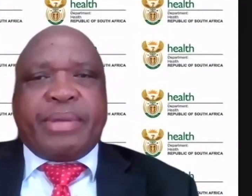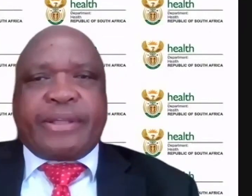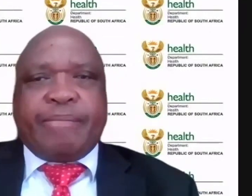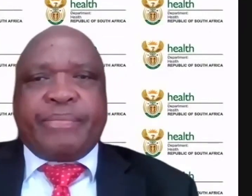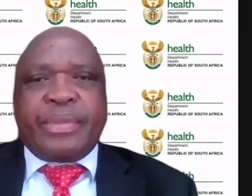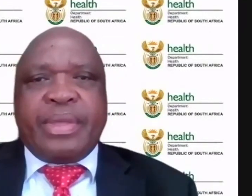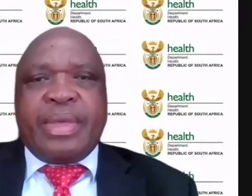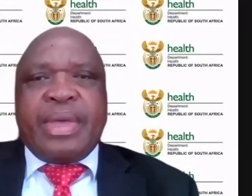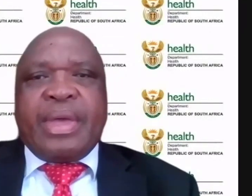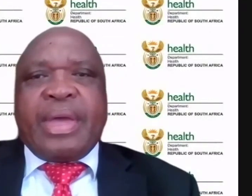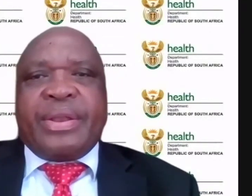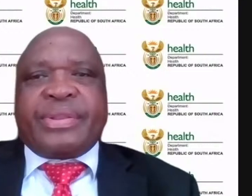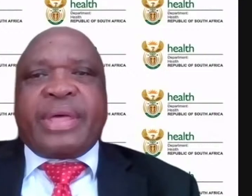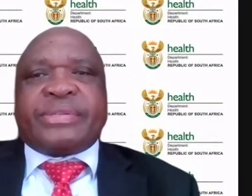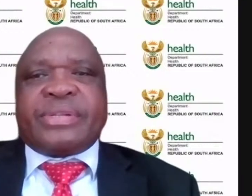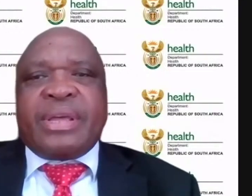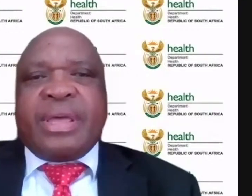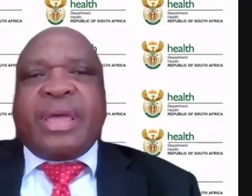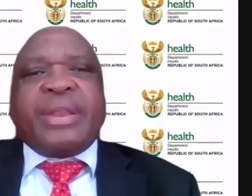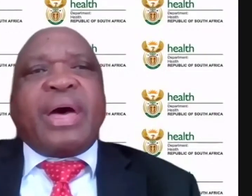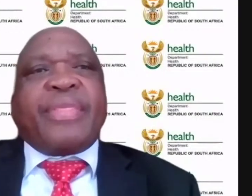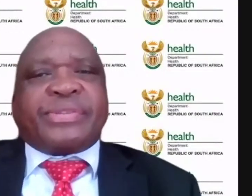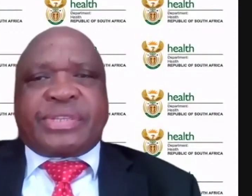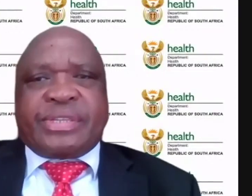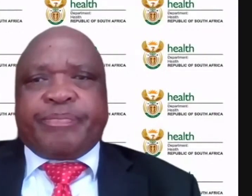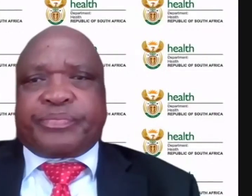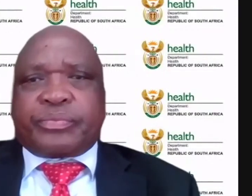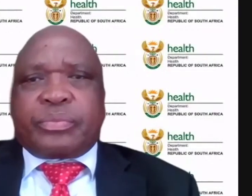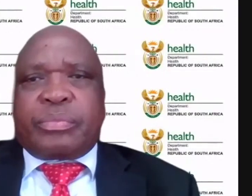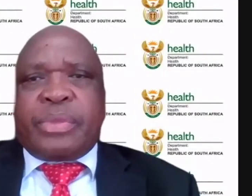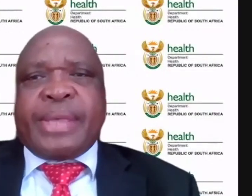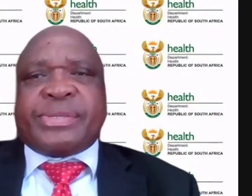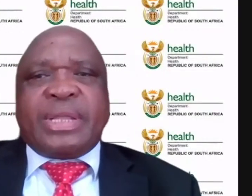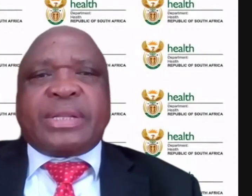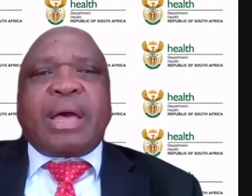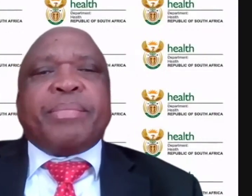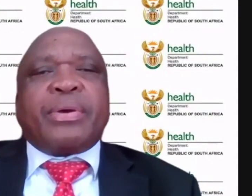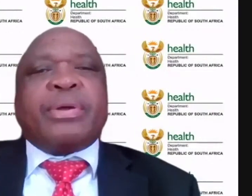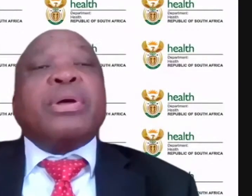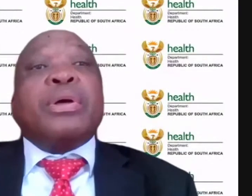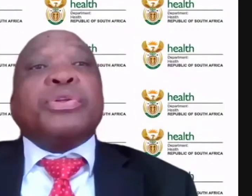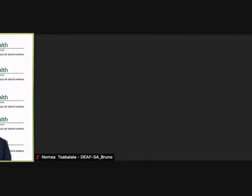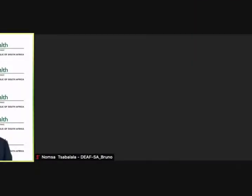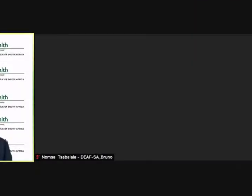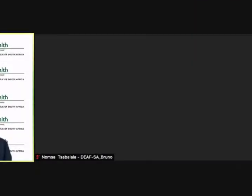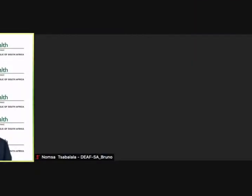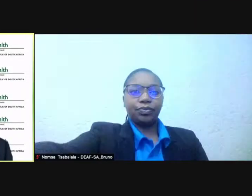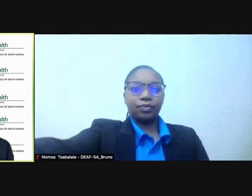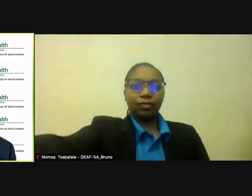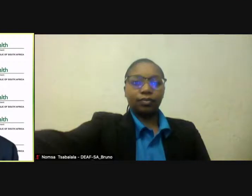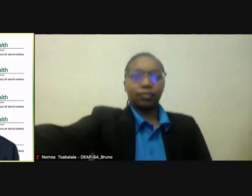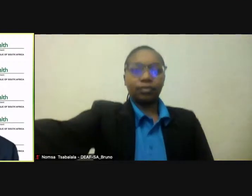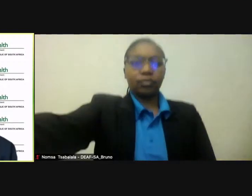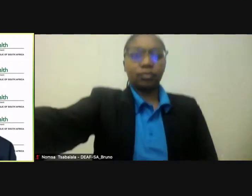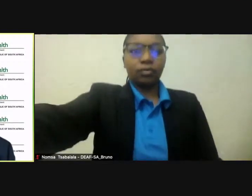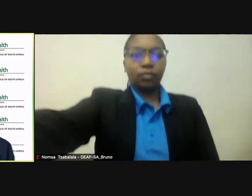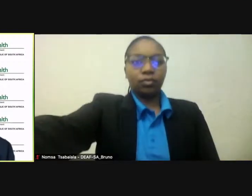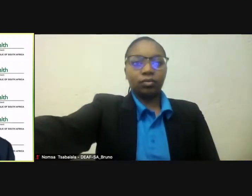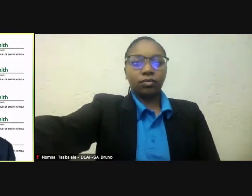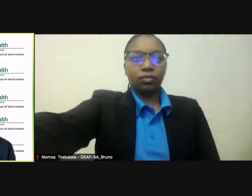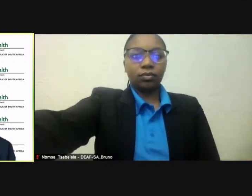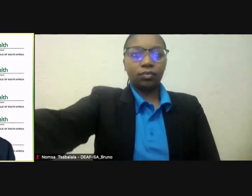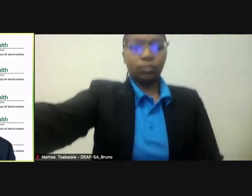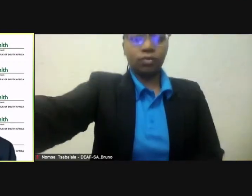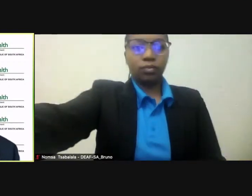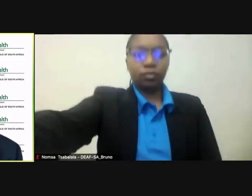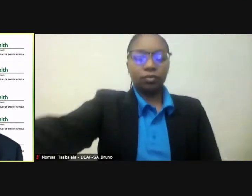COVID-19 pandemic, and others are still coming on. And we also want